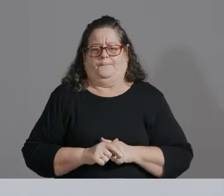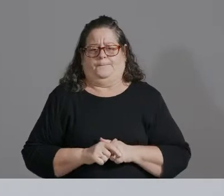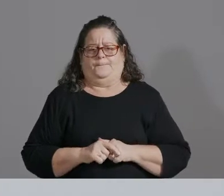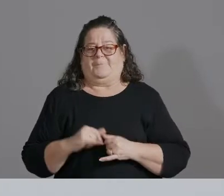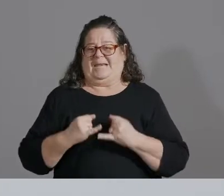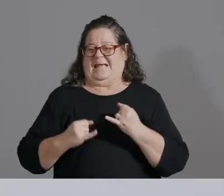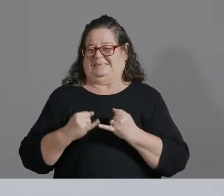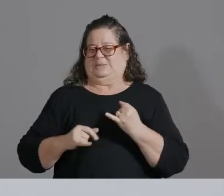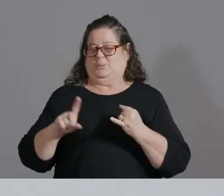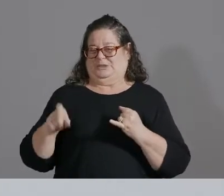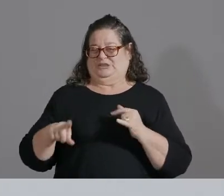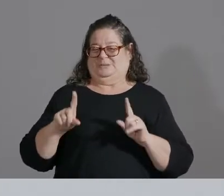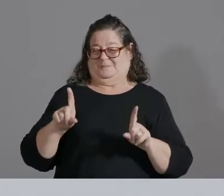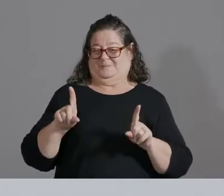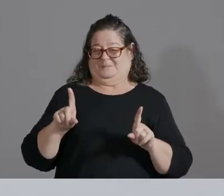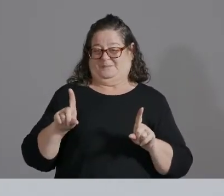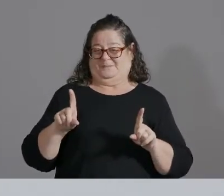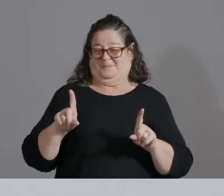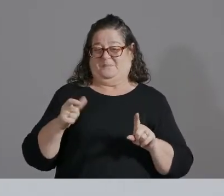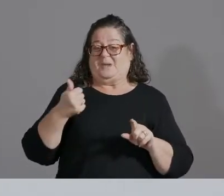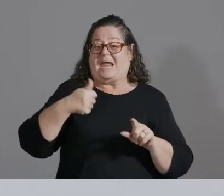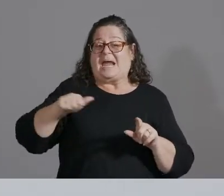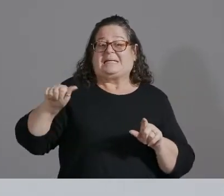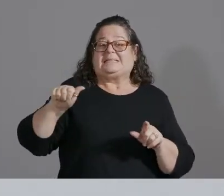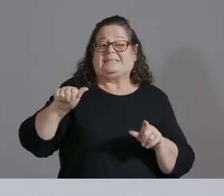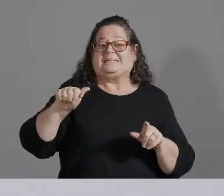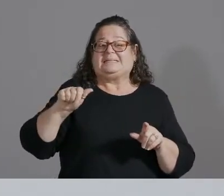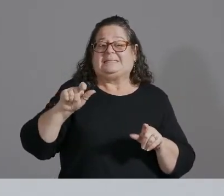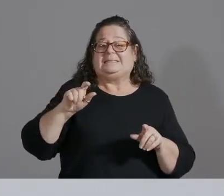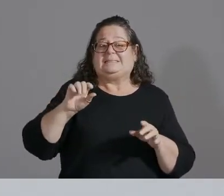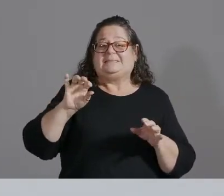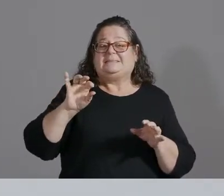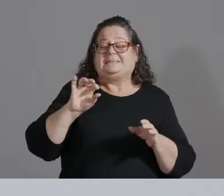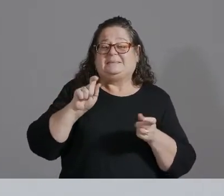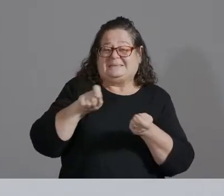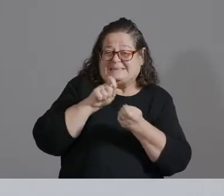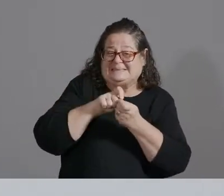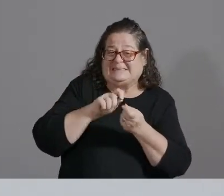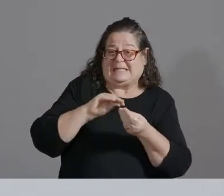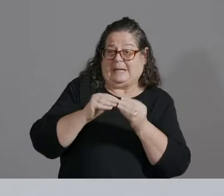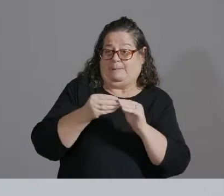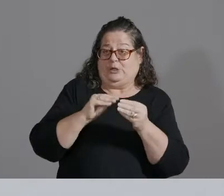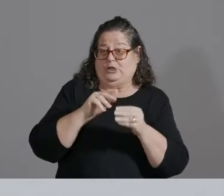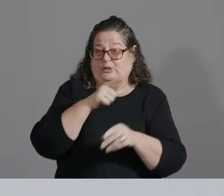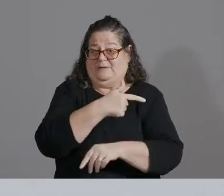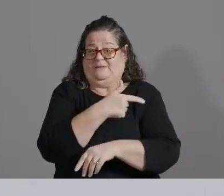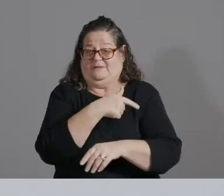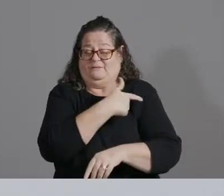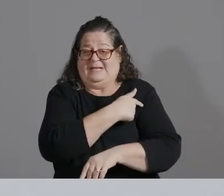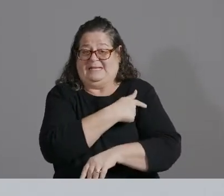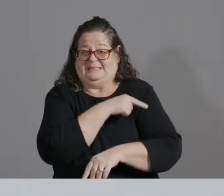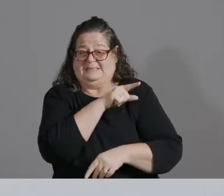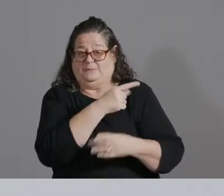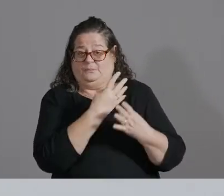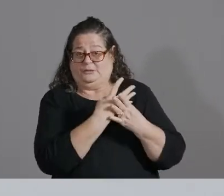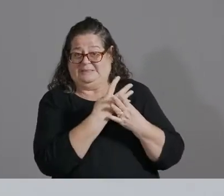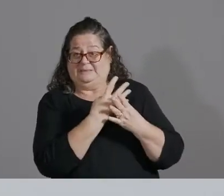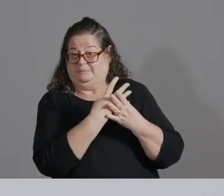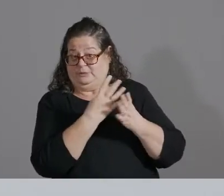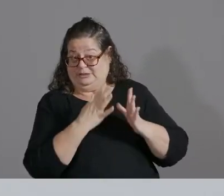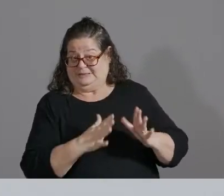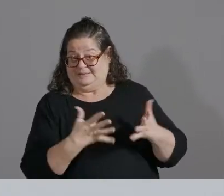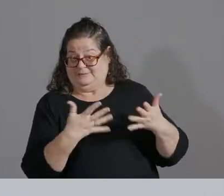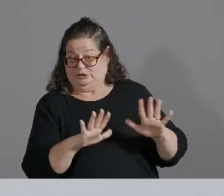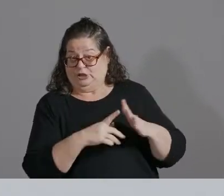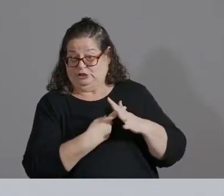on specific numbers about vaccines in the prisons, and I'm curious, have prisoners started to receive their